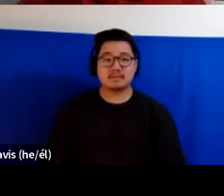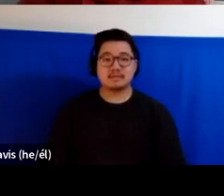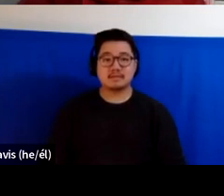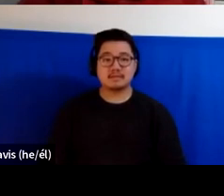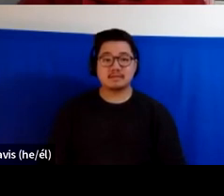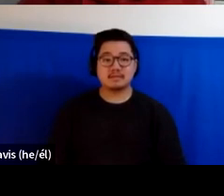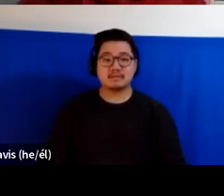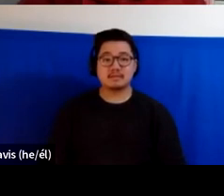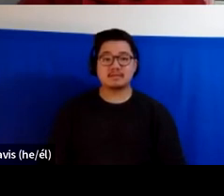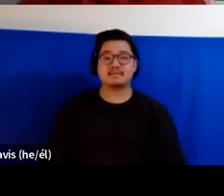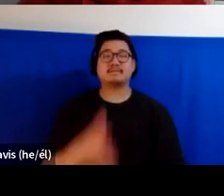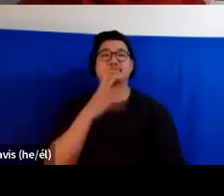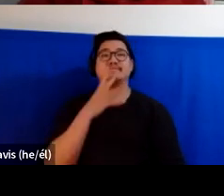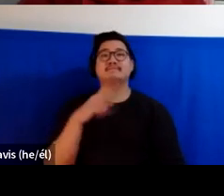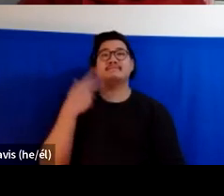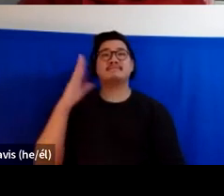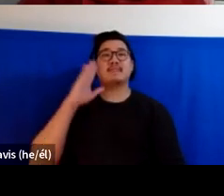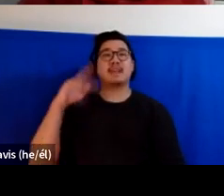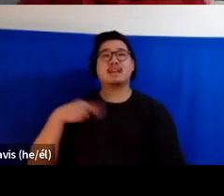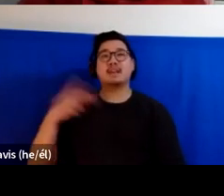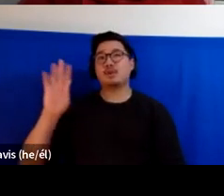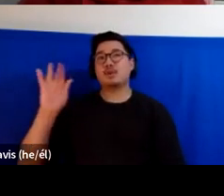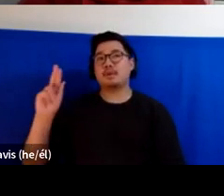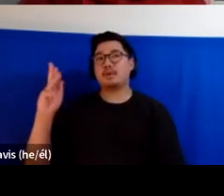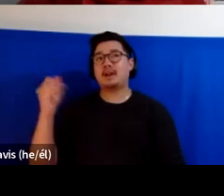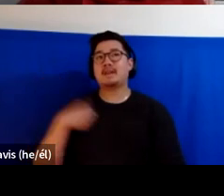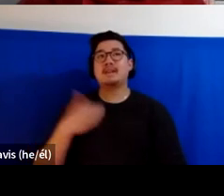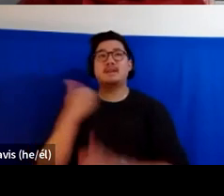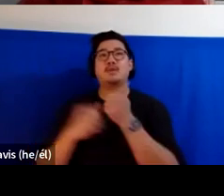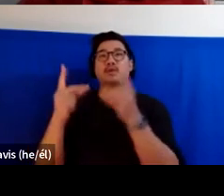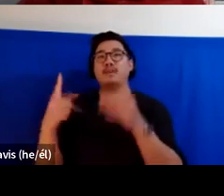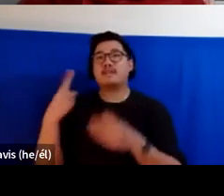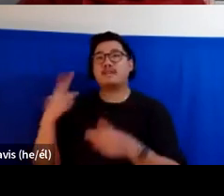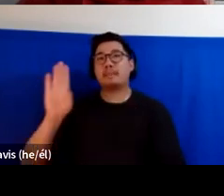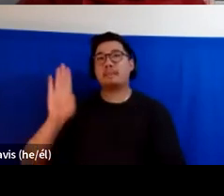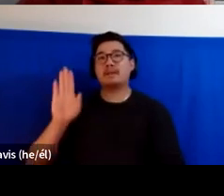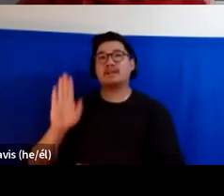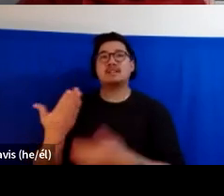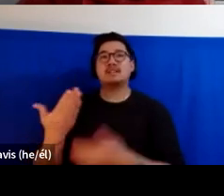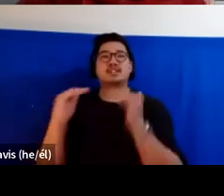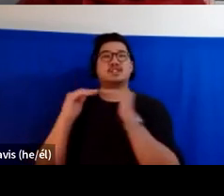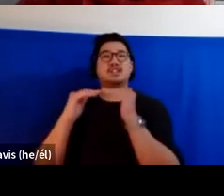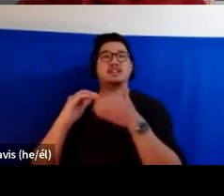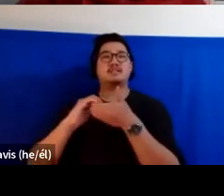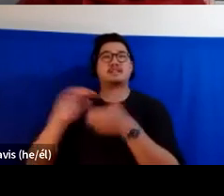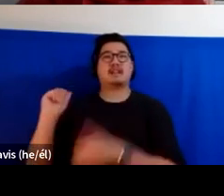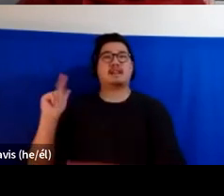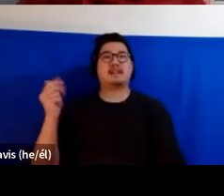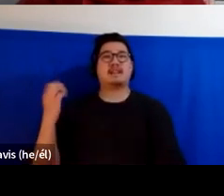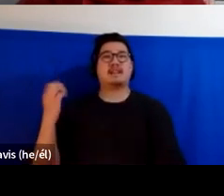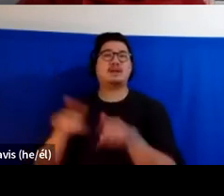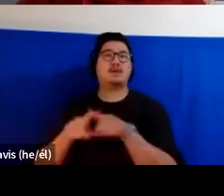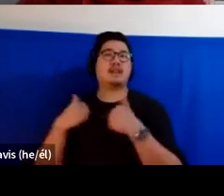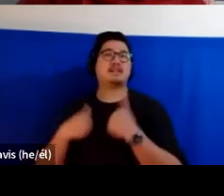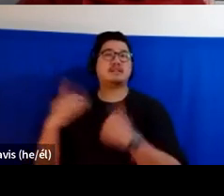um good afternoon my name is ruby reyes and i'm the executive director of the boston education justice alliance and dorchester resident bps needs